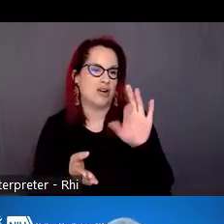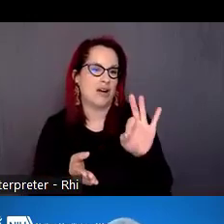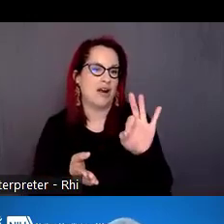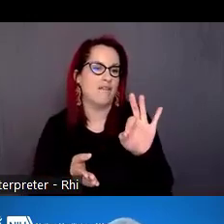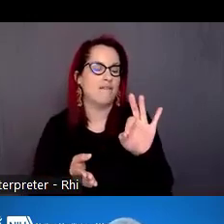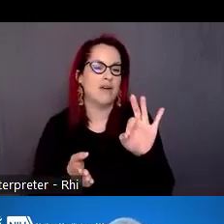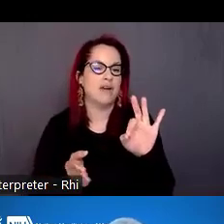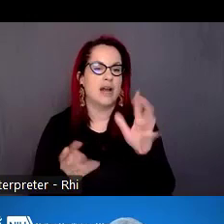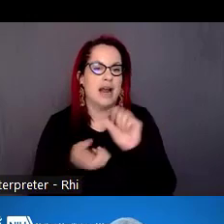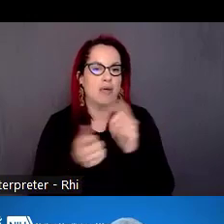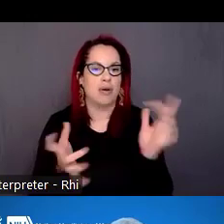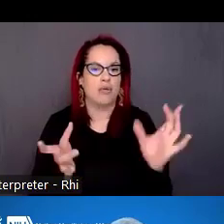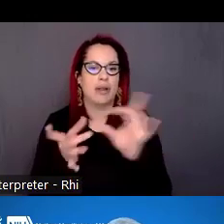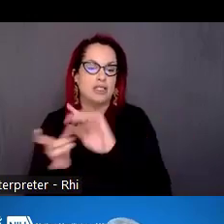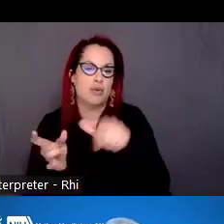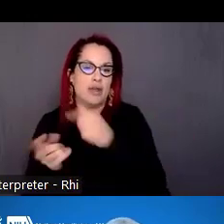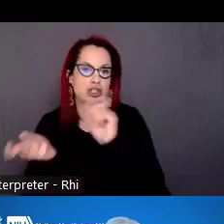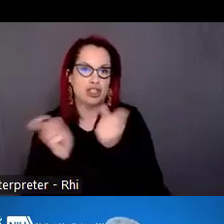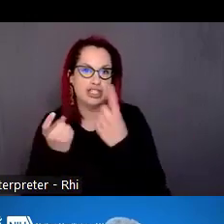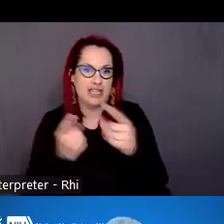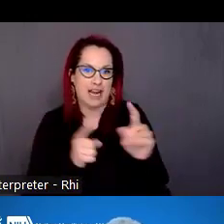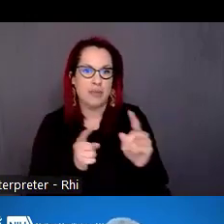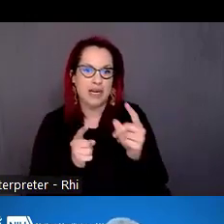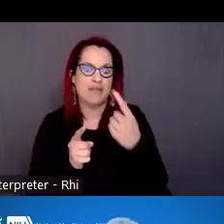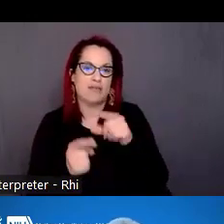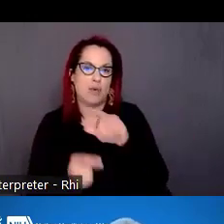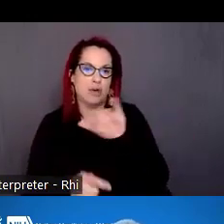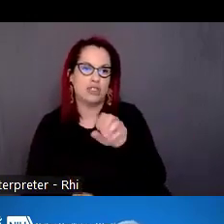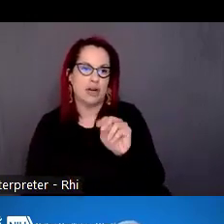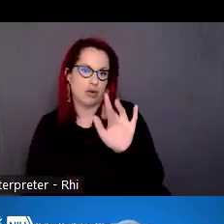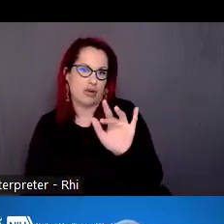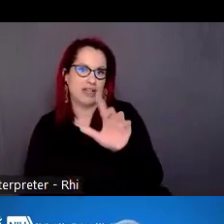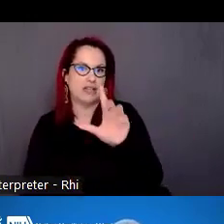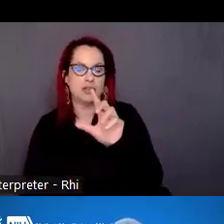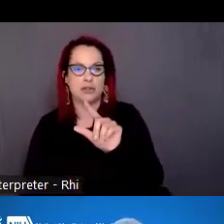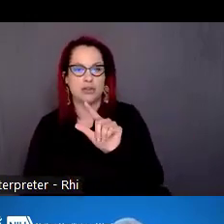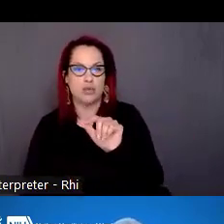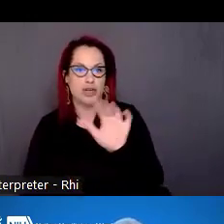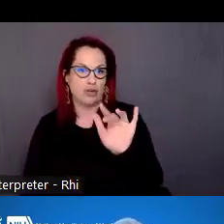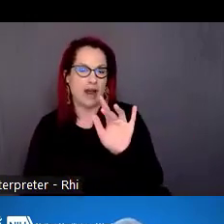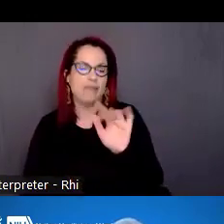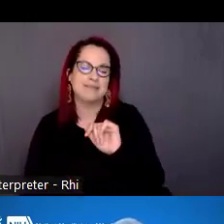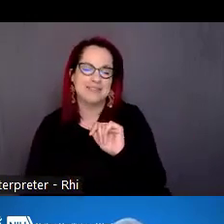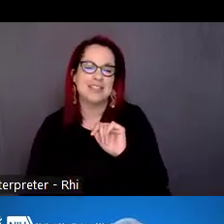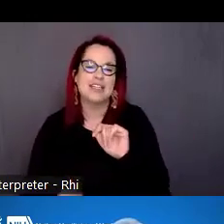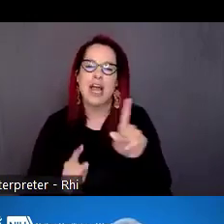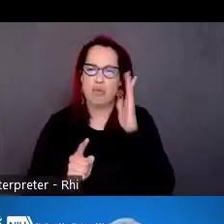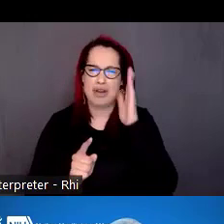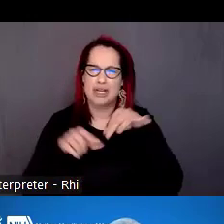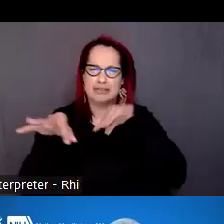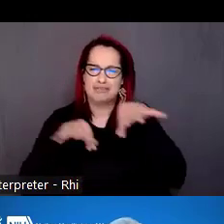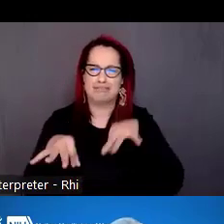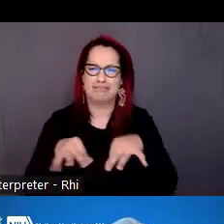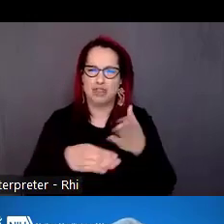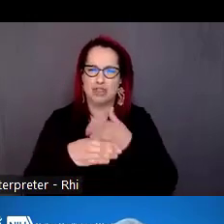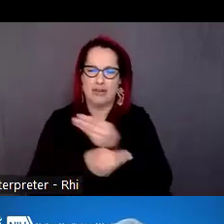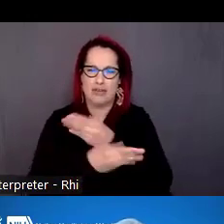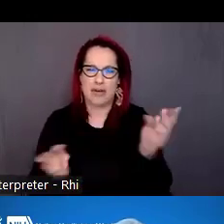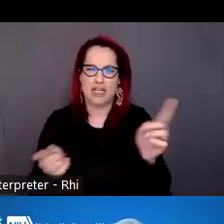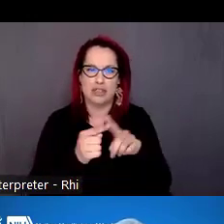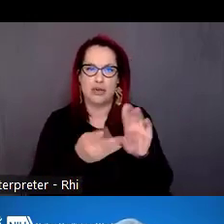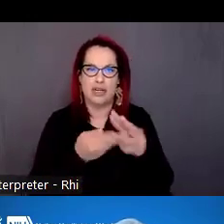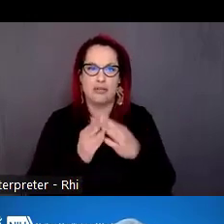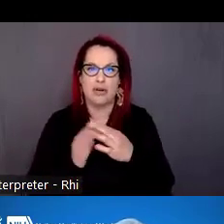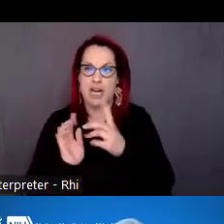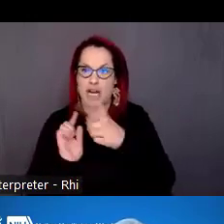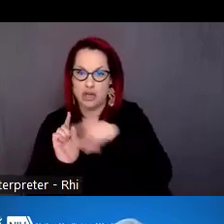that are happening for 2025. And we'll be getting information out to the community about those changes as well to you guys before that